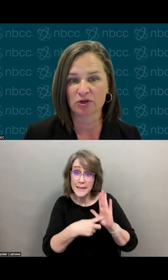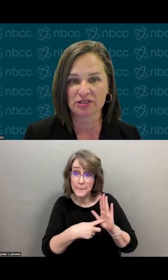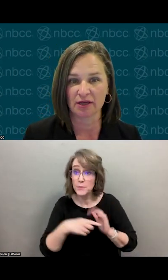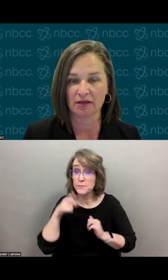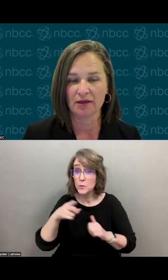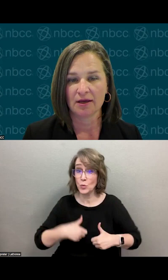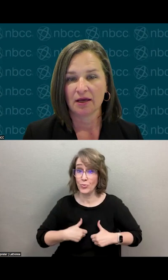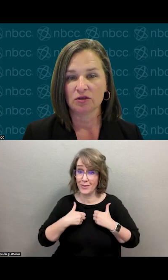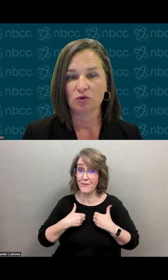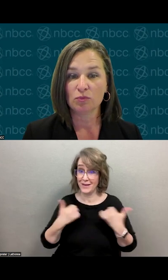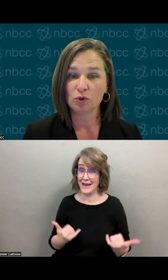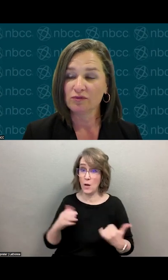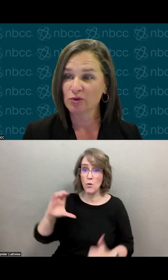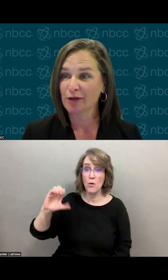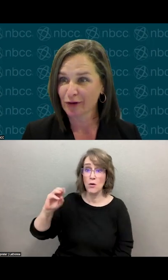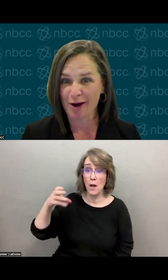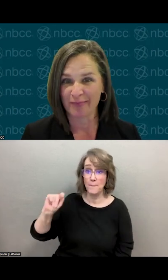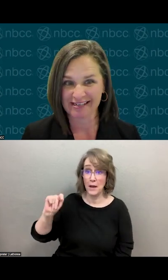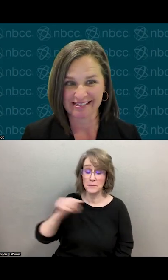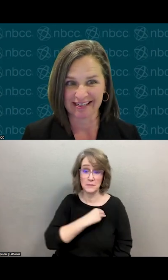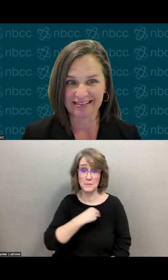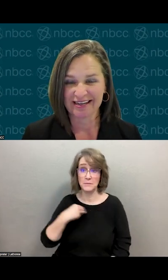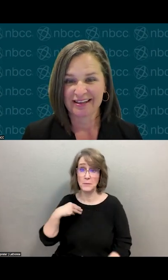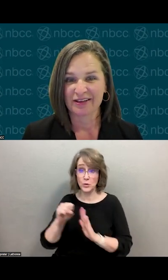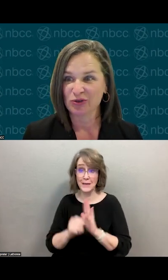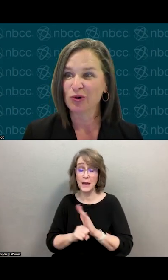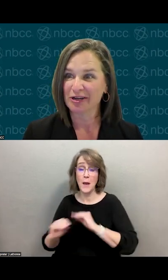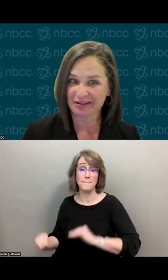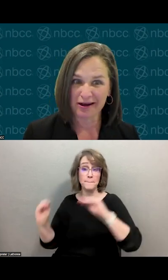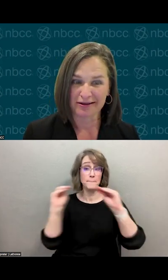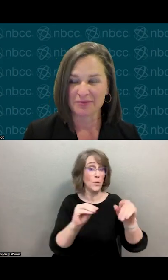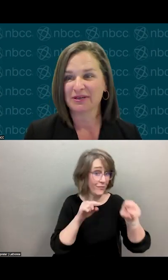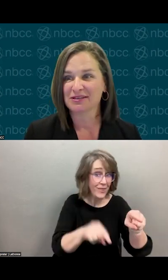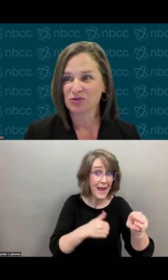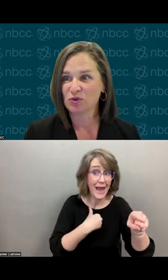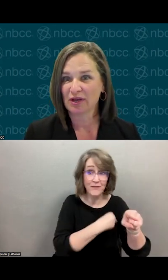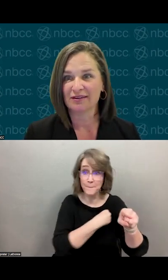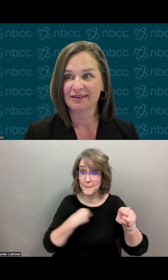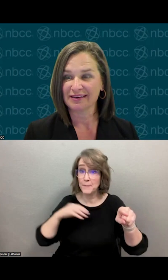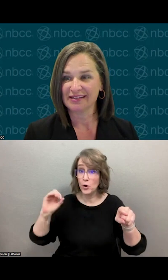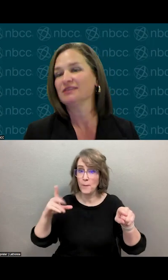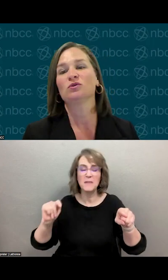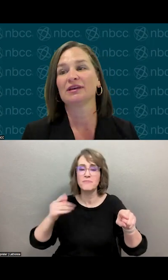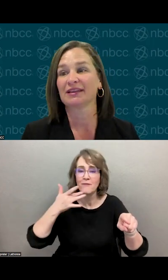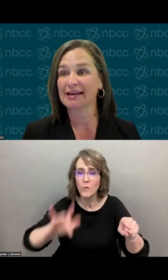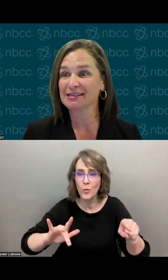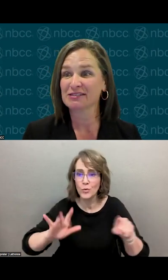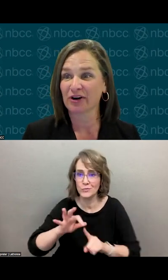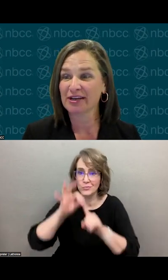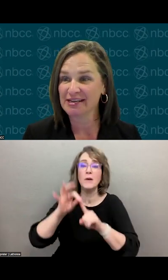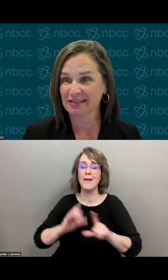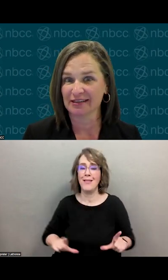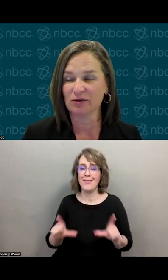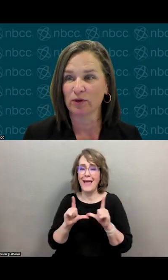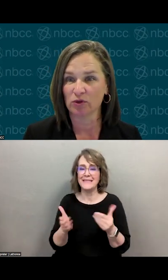compact member state and you move to another compact state, then you are in luck because you can get licensed